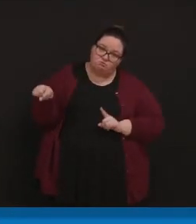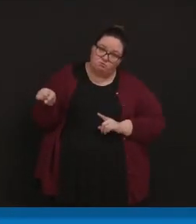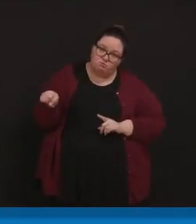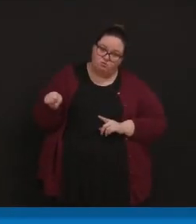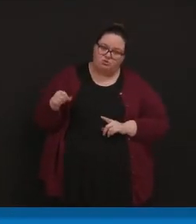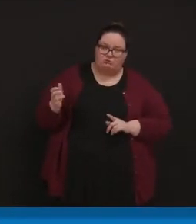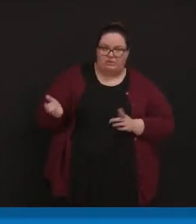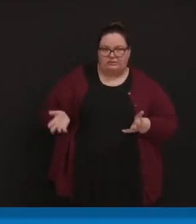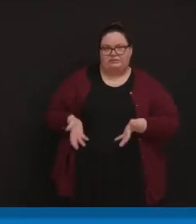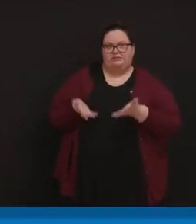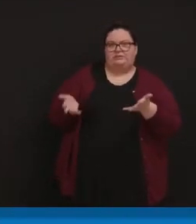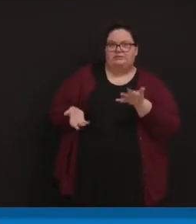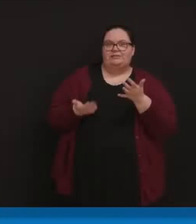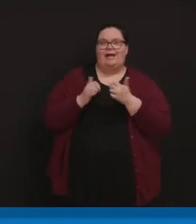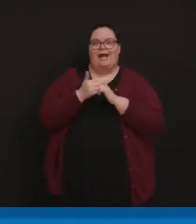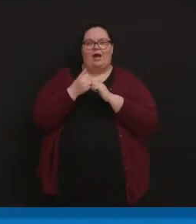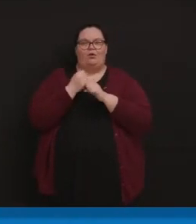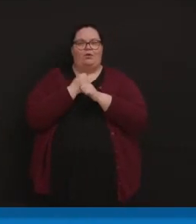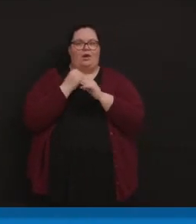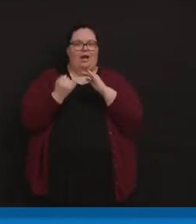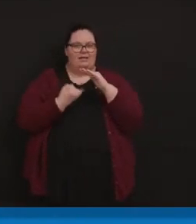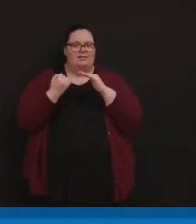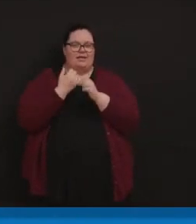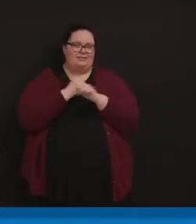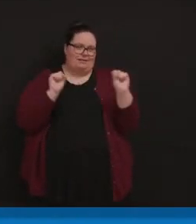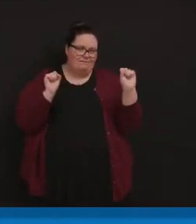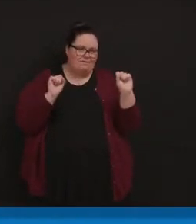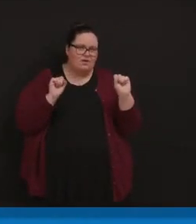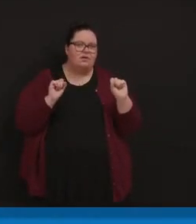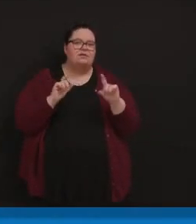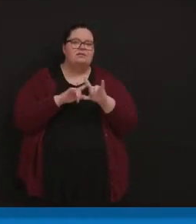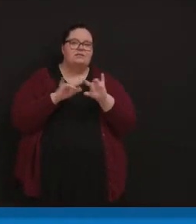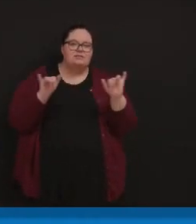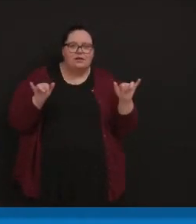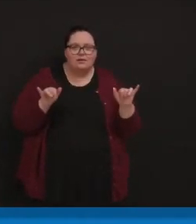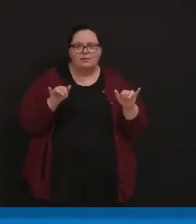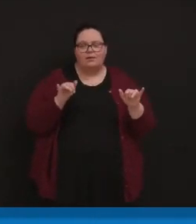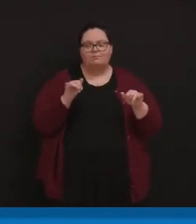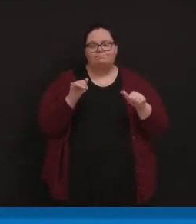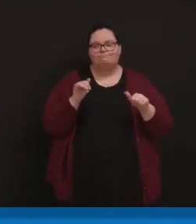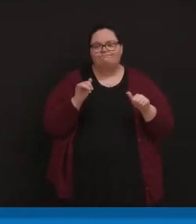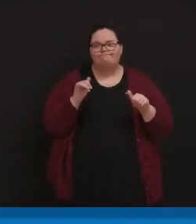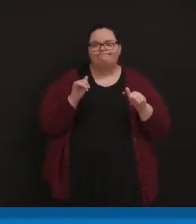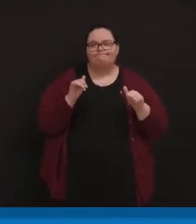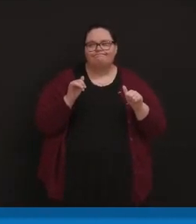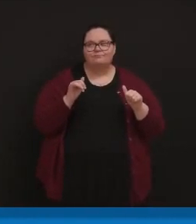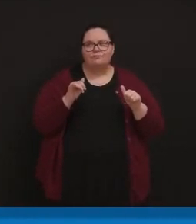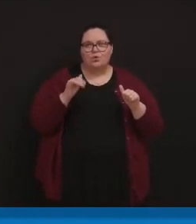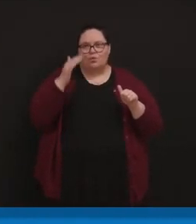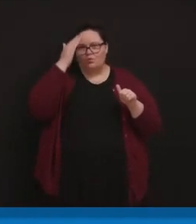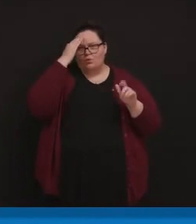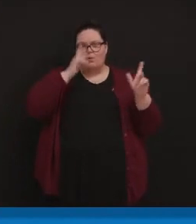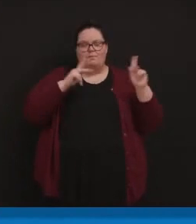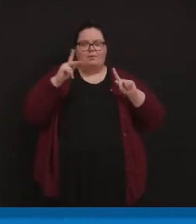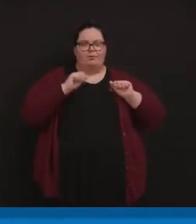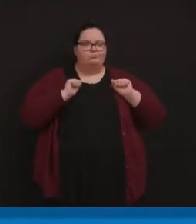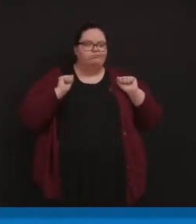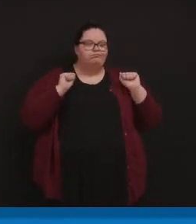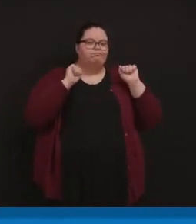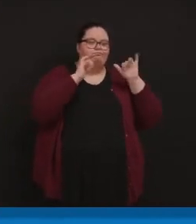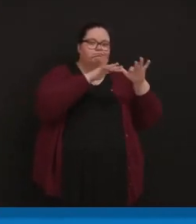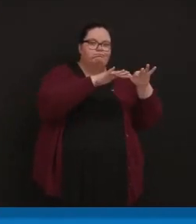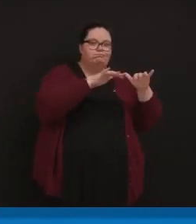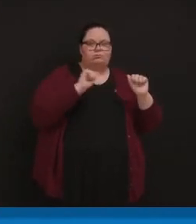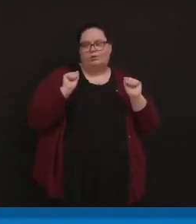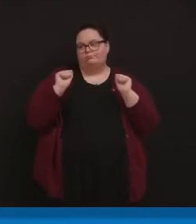bolster that information around how to self-isolate safely. We're also aware that people had attended gatherings or workplace